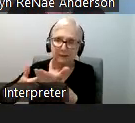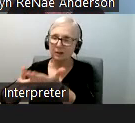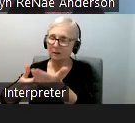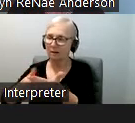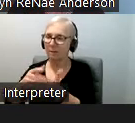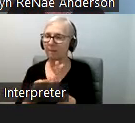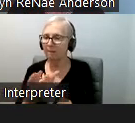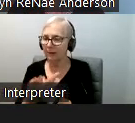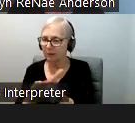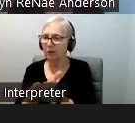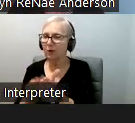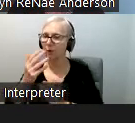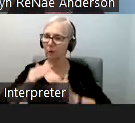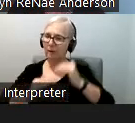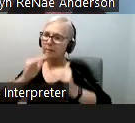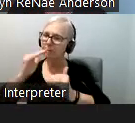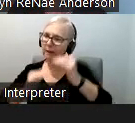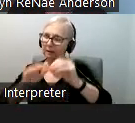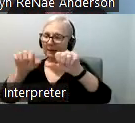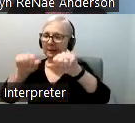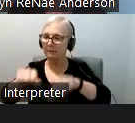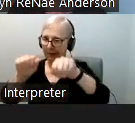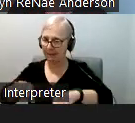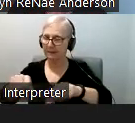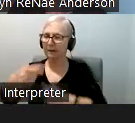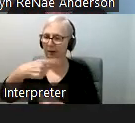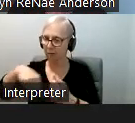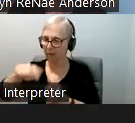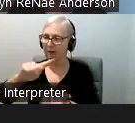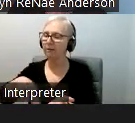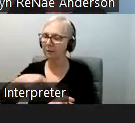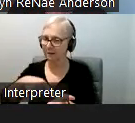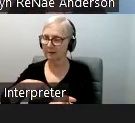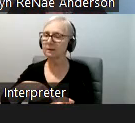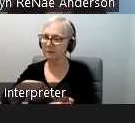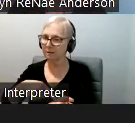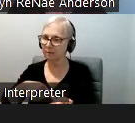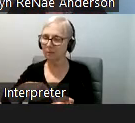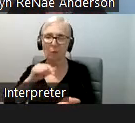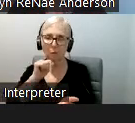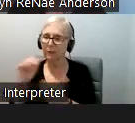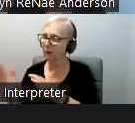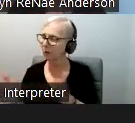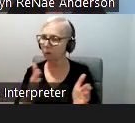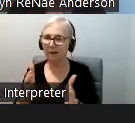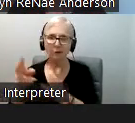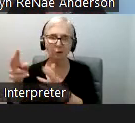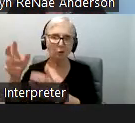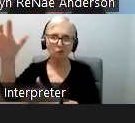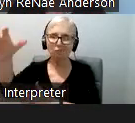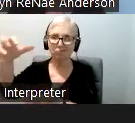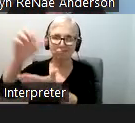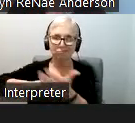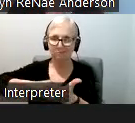making sure that we build in capacity around this. Yeah, and we don't plan to take any of the bandwidth away